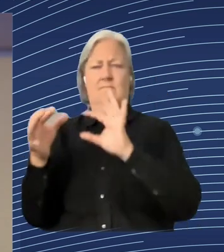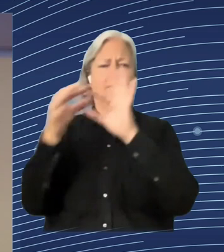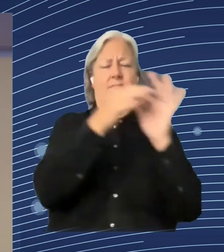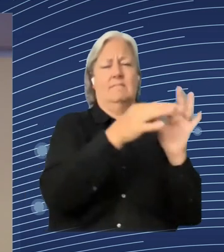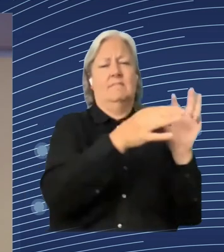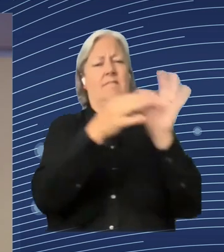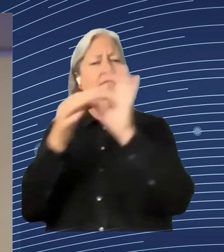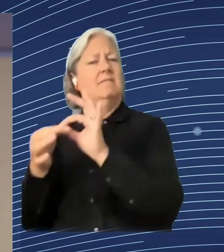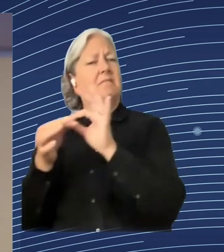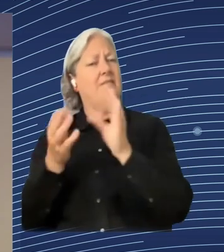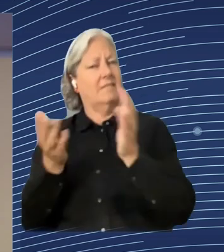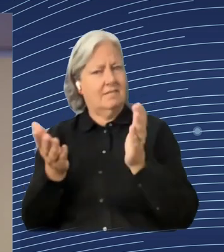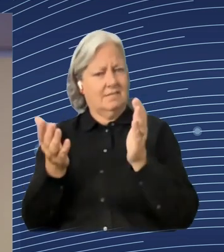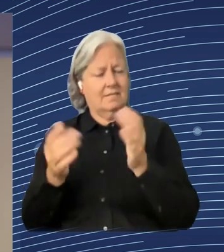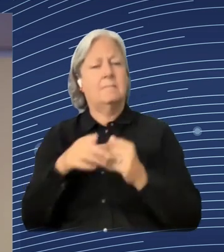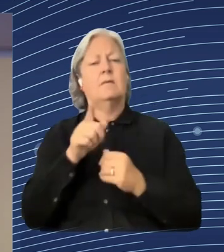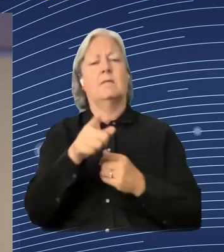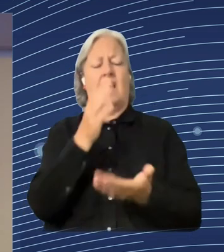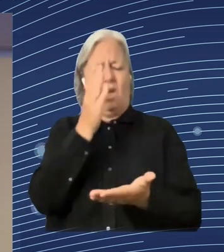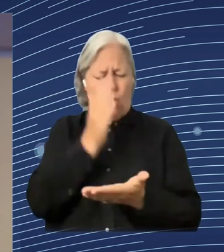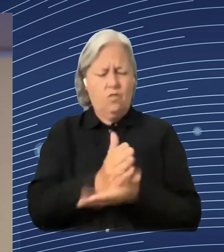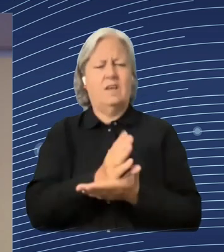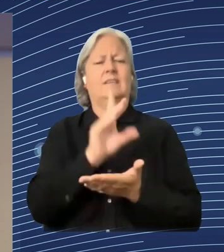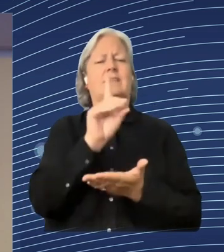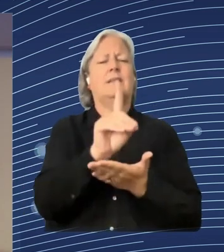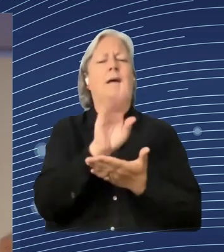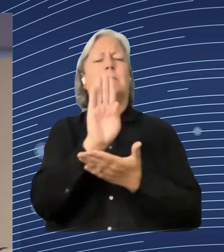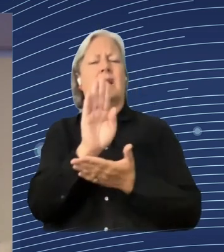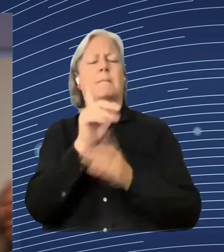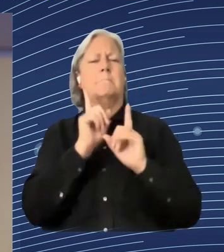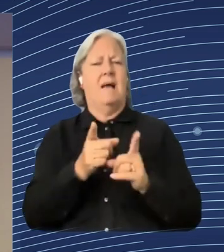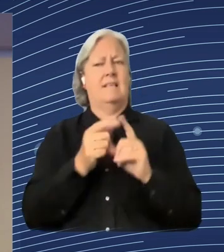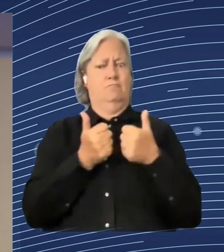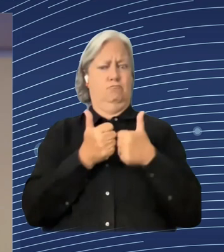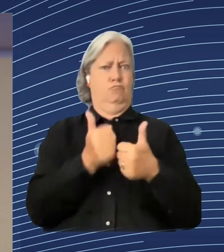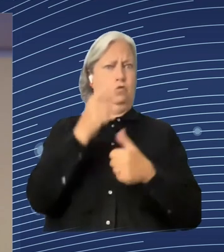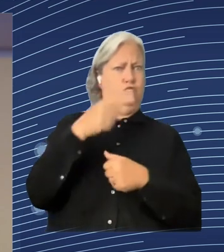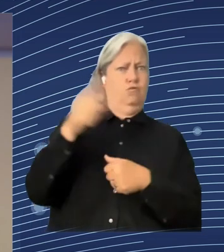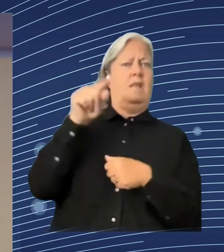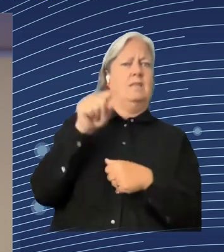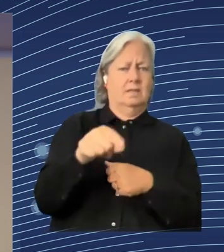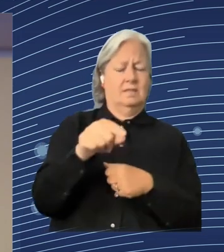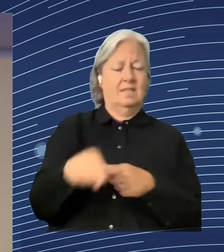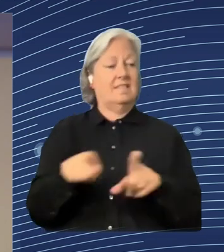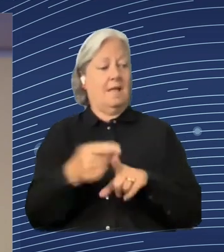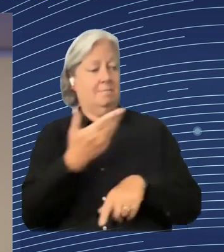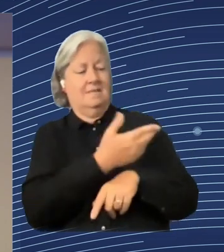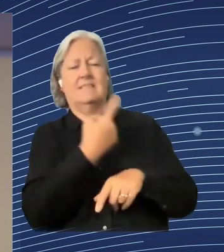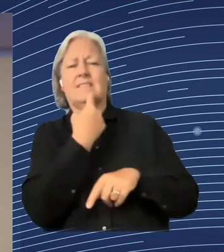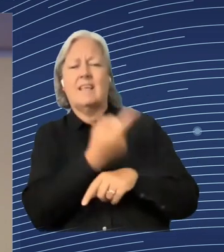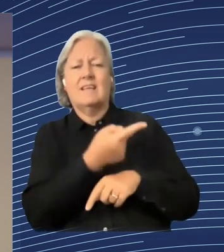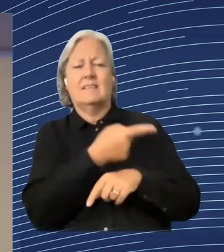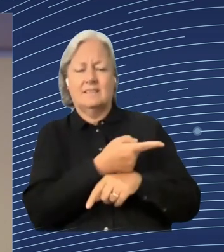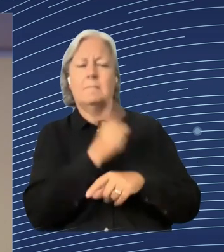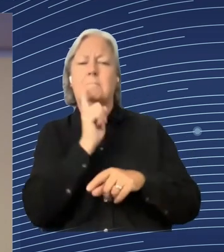So your authentic database should be correct. And of course, like the colleague says, it starts also on the beginning. In